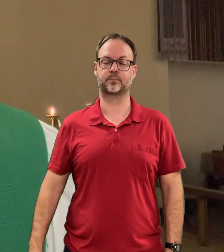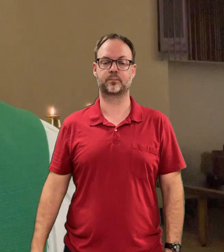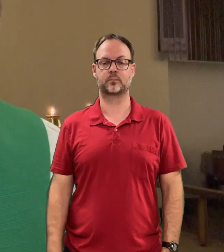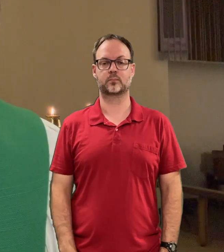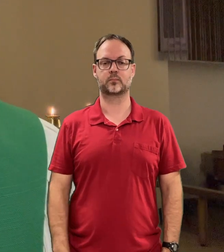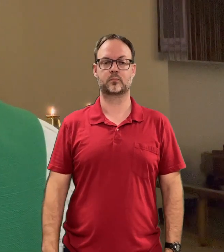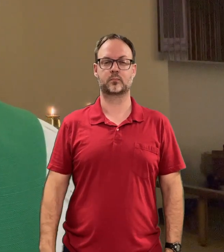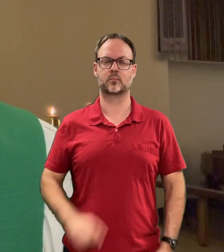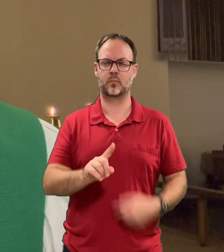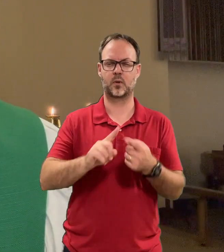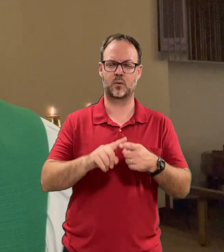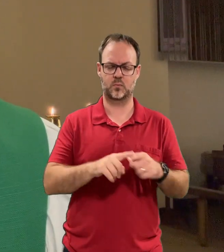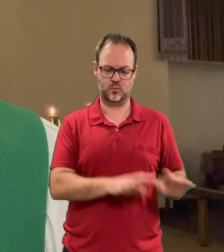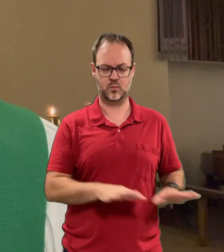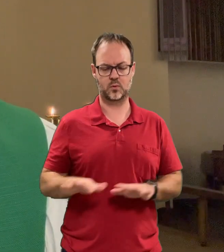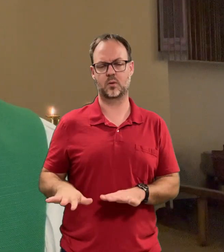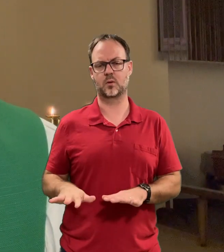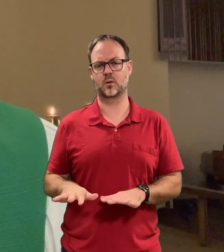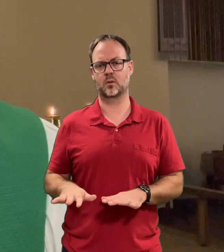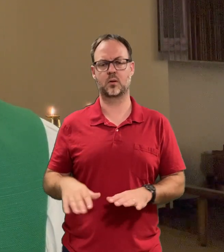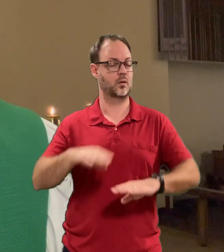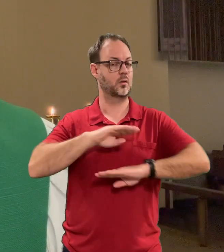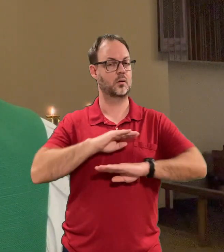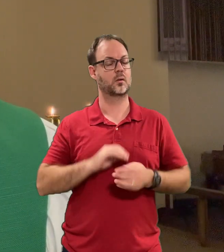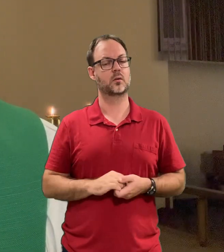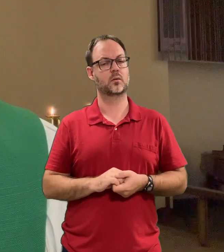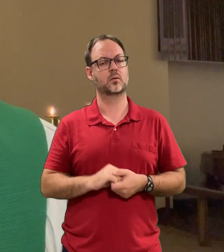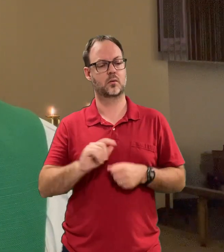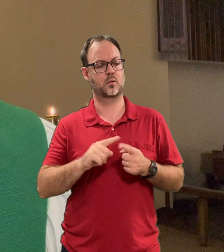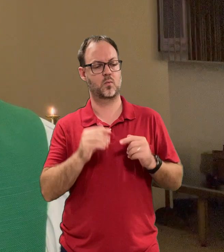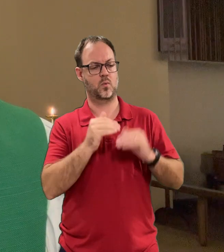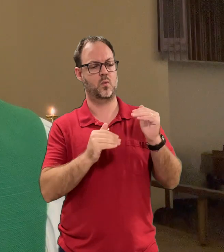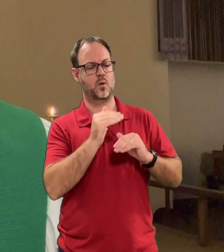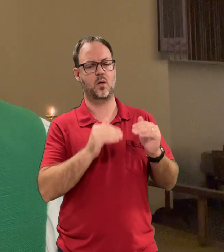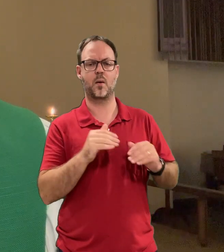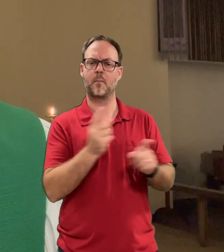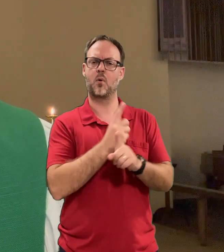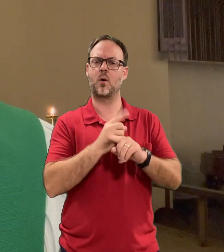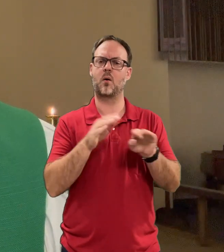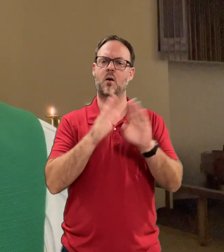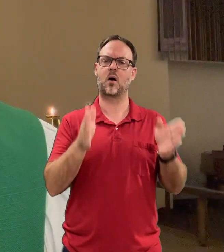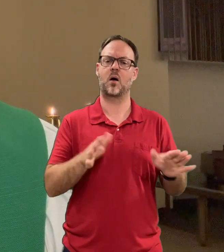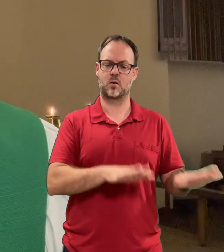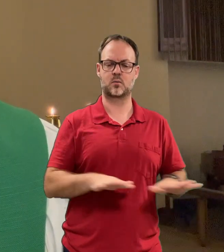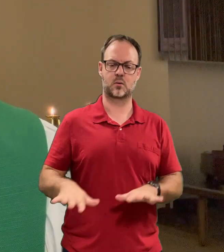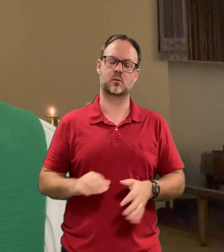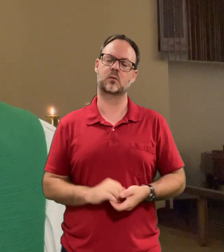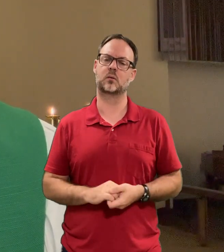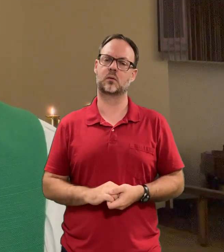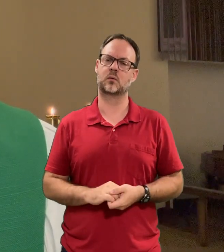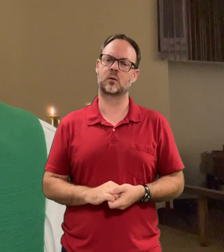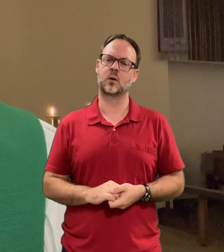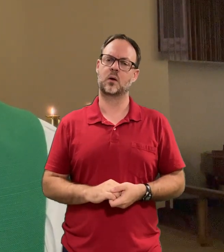Israelites. When you settle down and are satisfied, when you build fine houses and settle